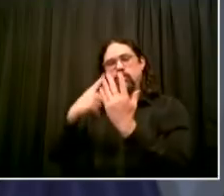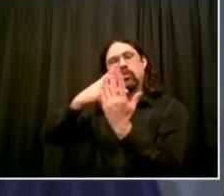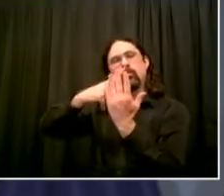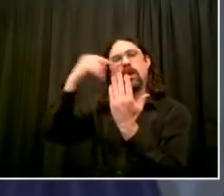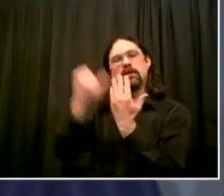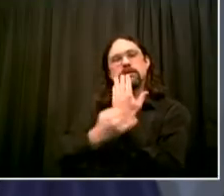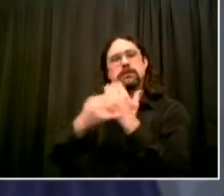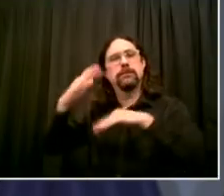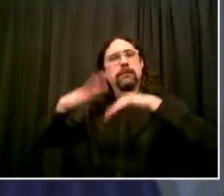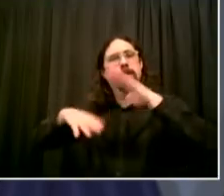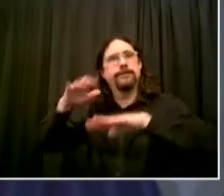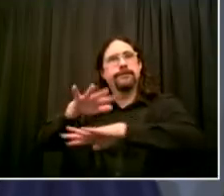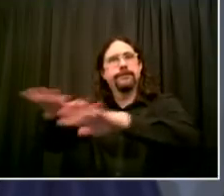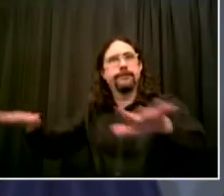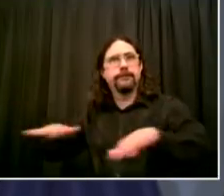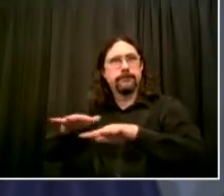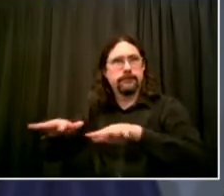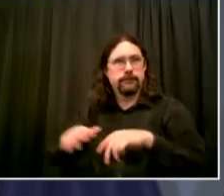of America.